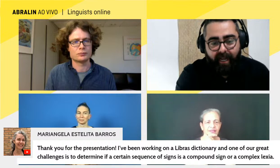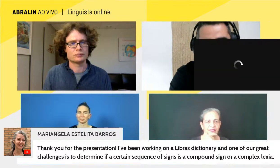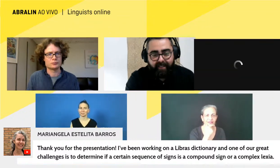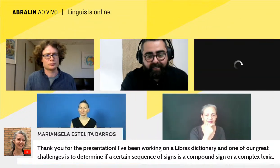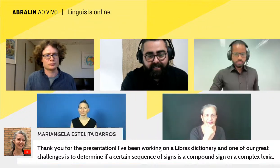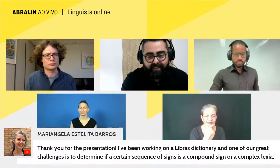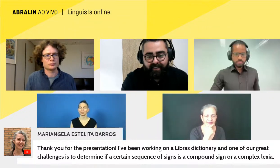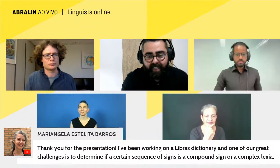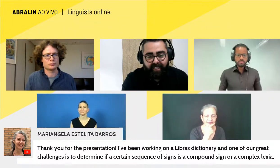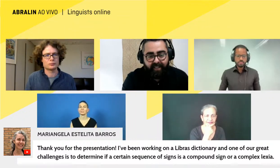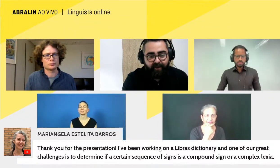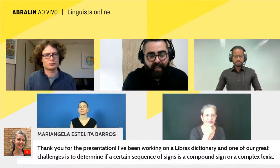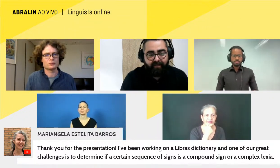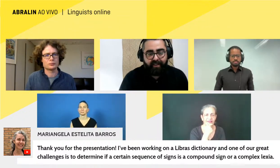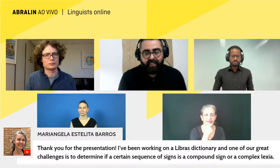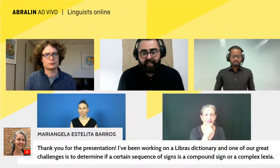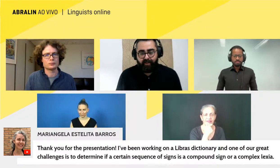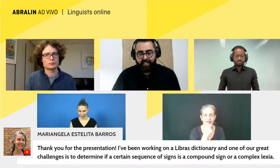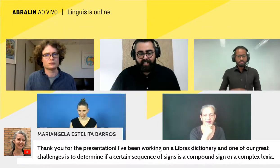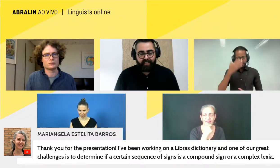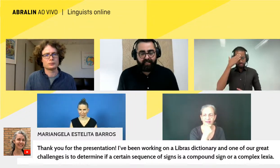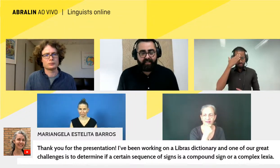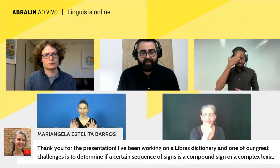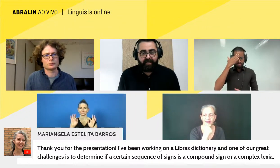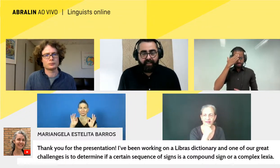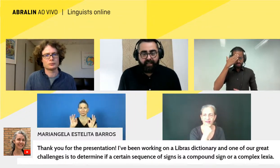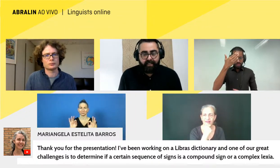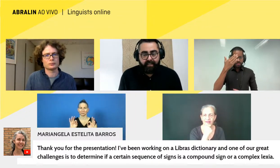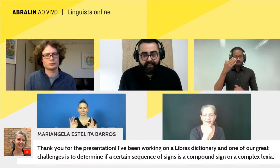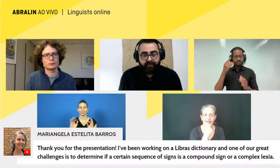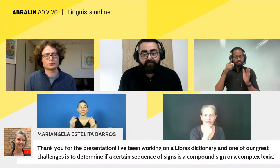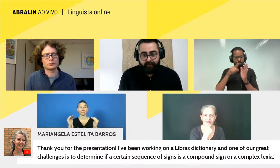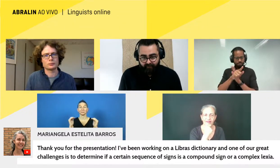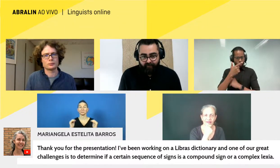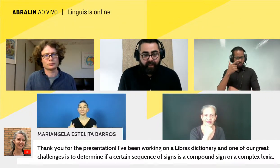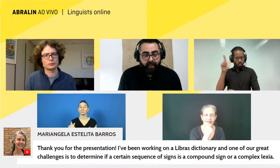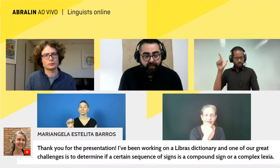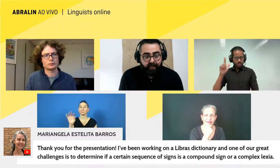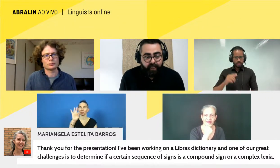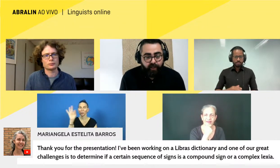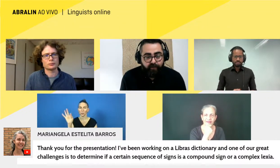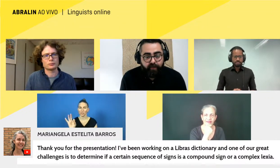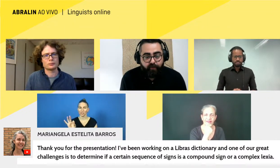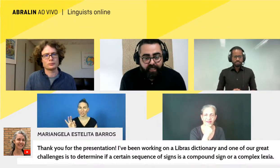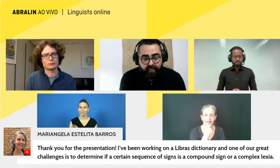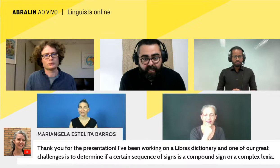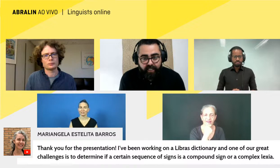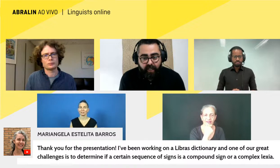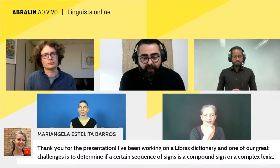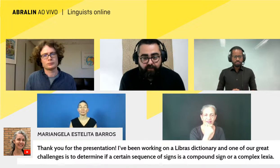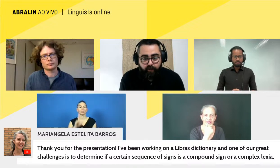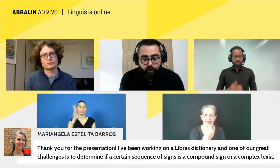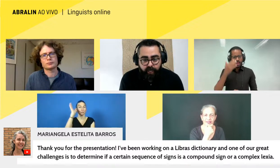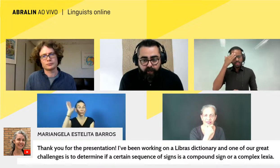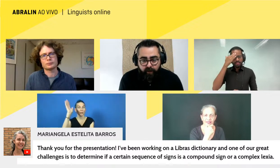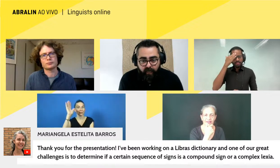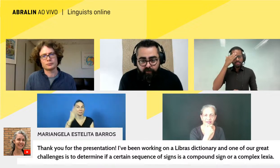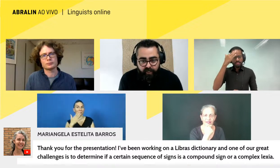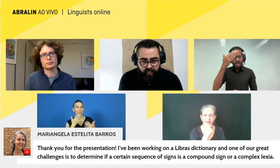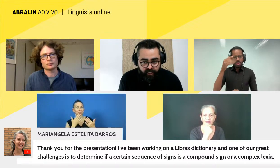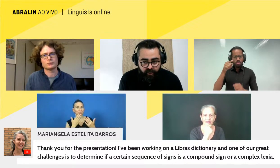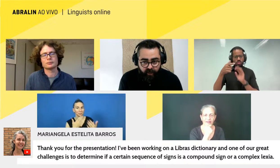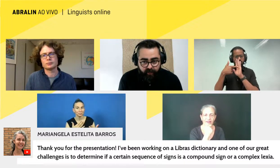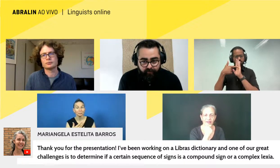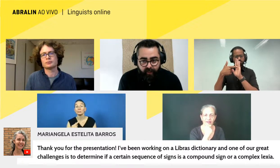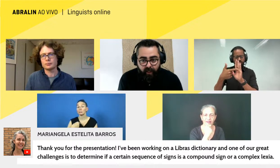Right. Thank you. We have another question. Thank you for the presentation. I've been working on a